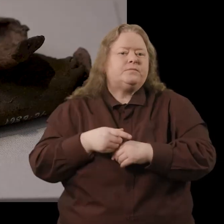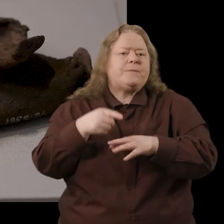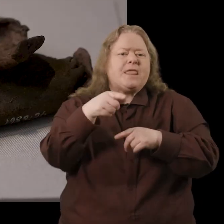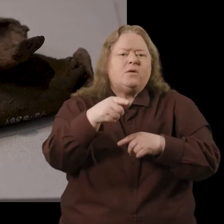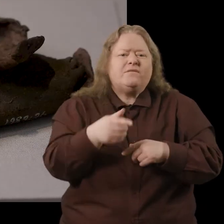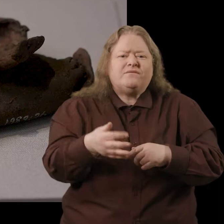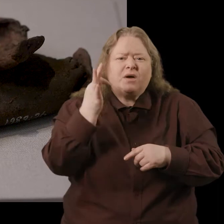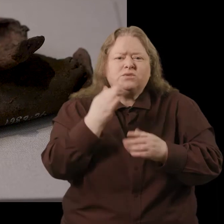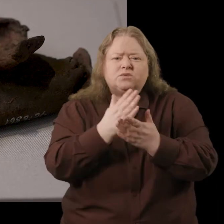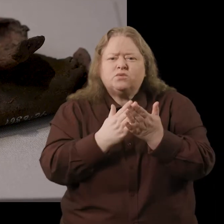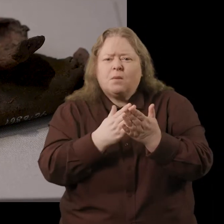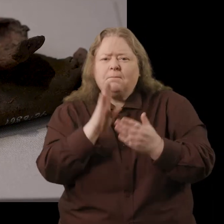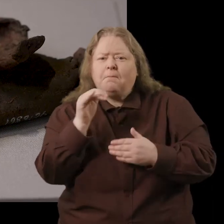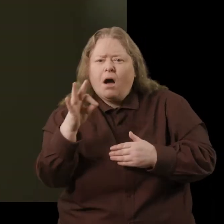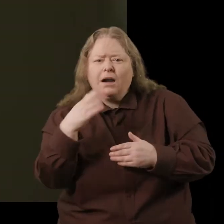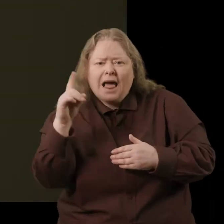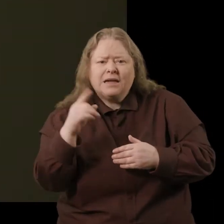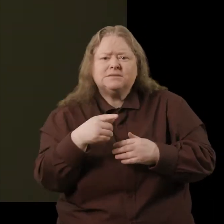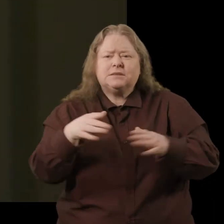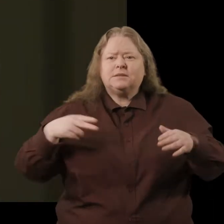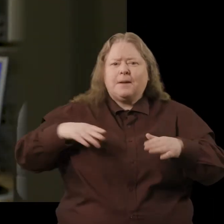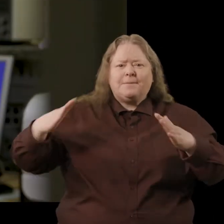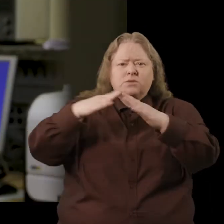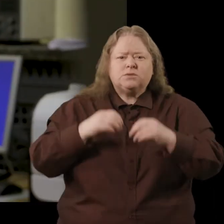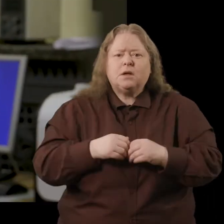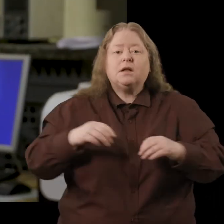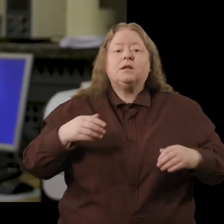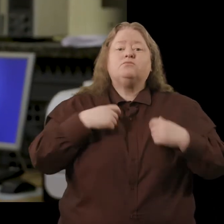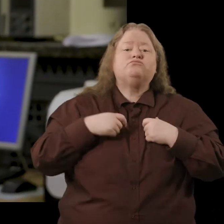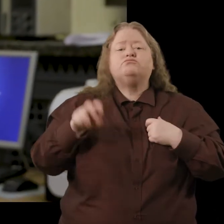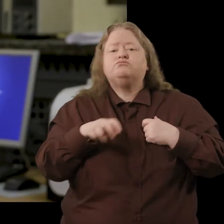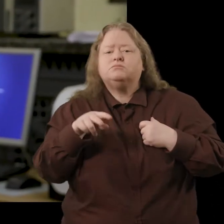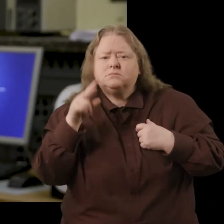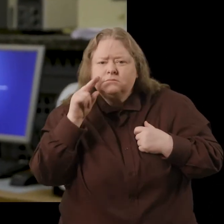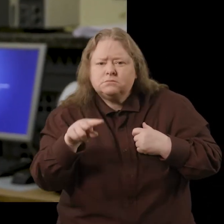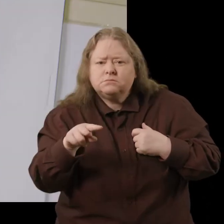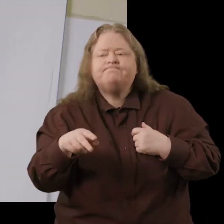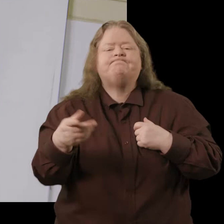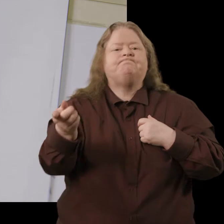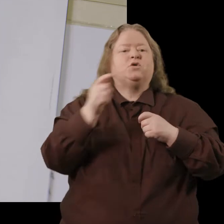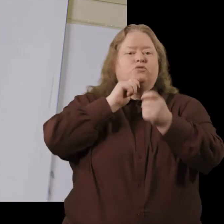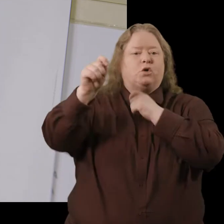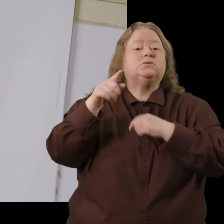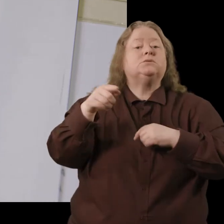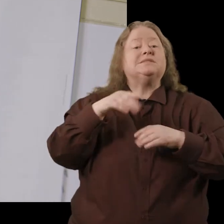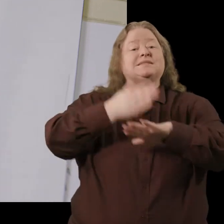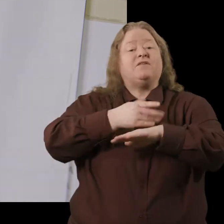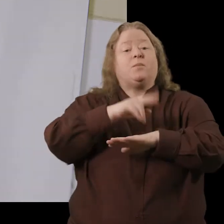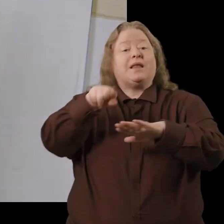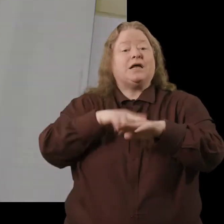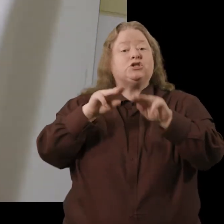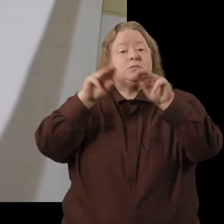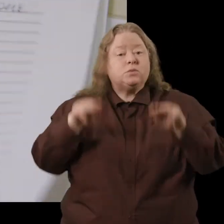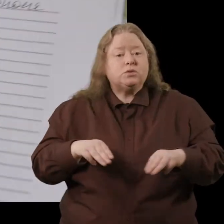some bogland on the side of the mountain. The hill walker reported it. Staff from the National Museum went out